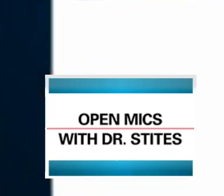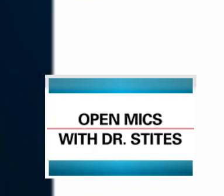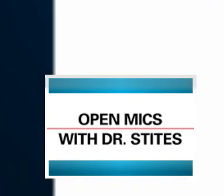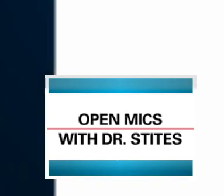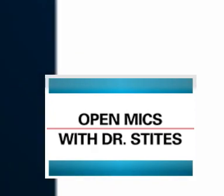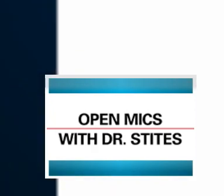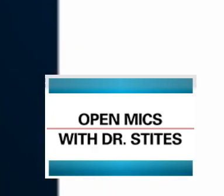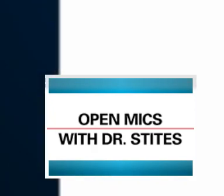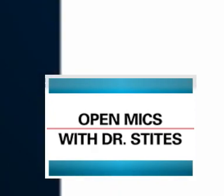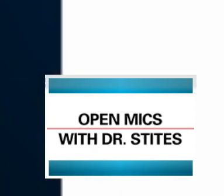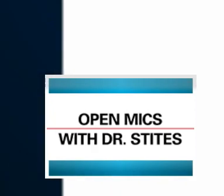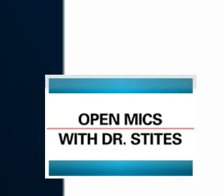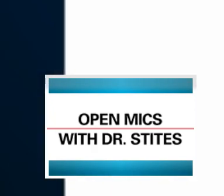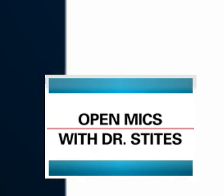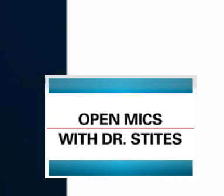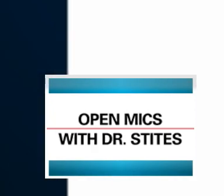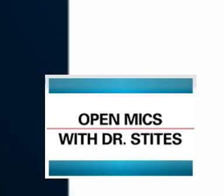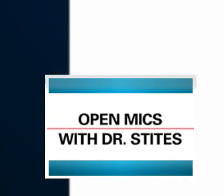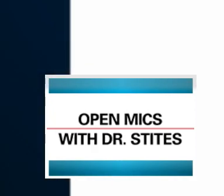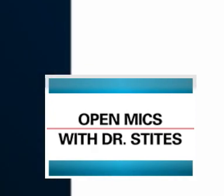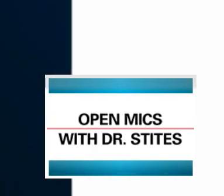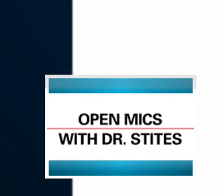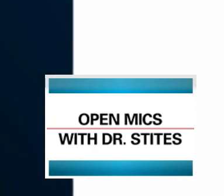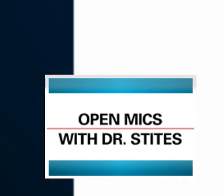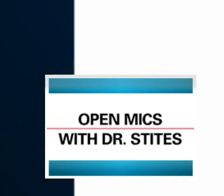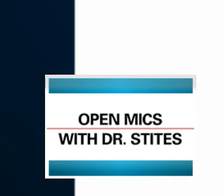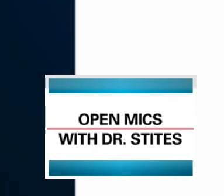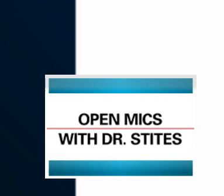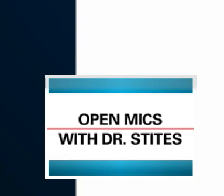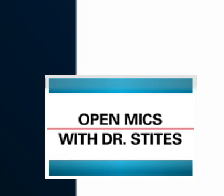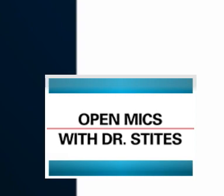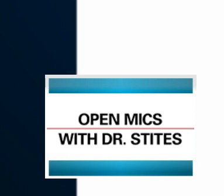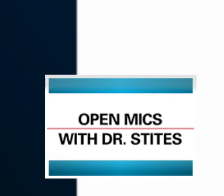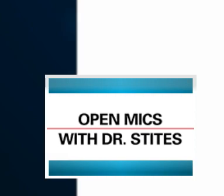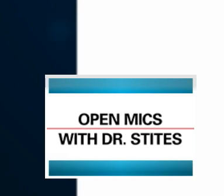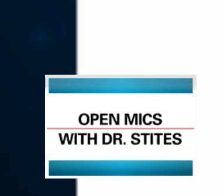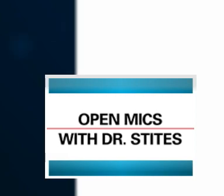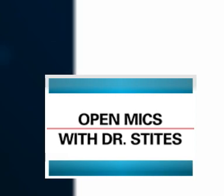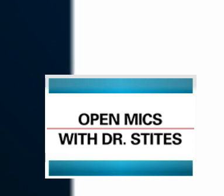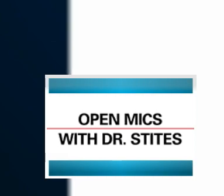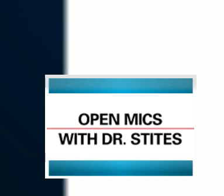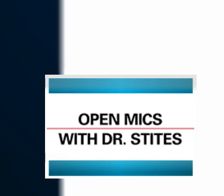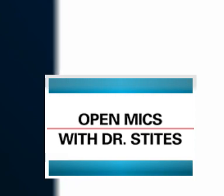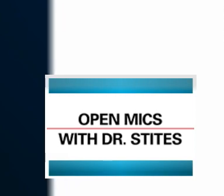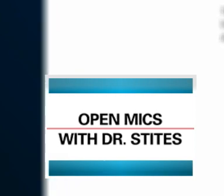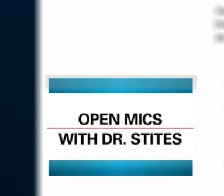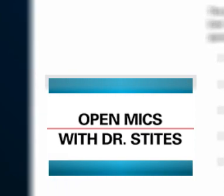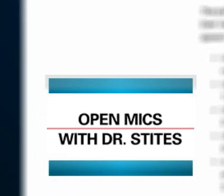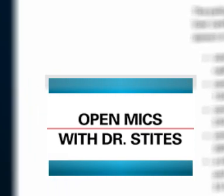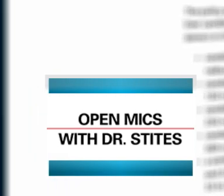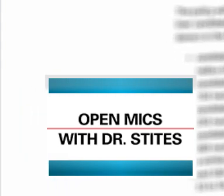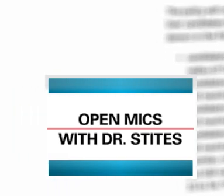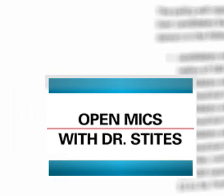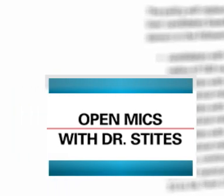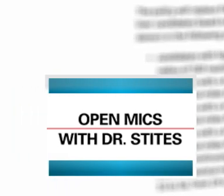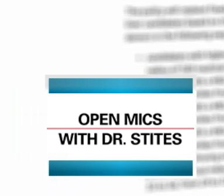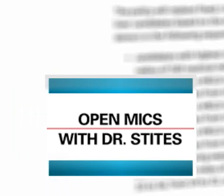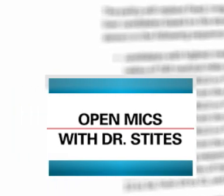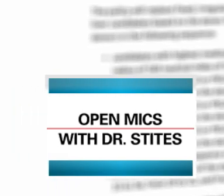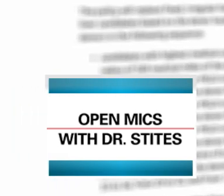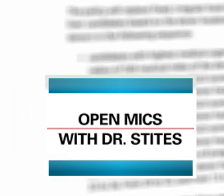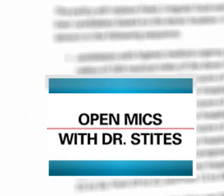grew considerably higher in 2018 when UNOS announced sweeping changes in the allocation of donor livers.